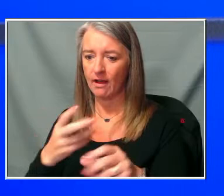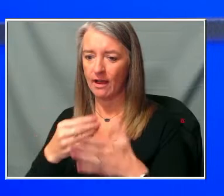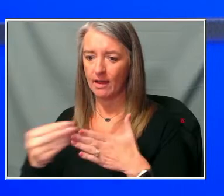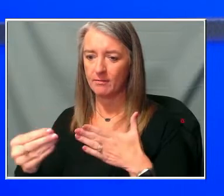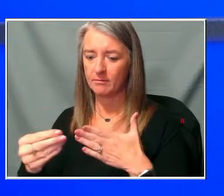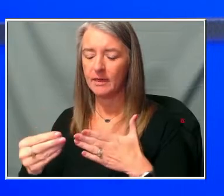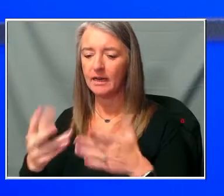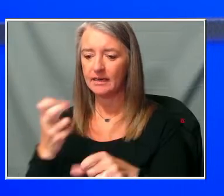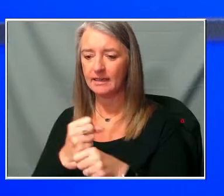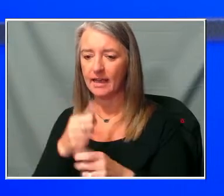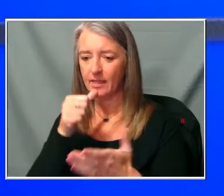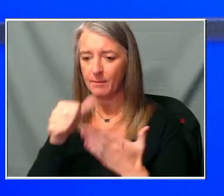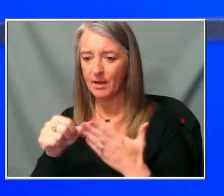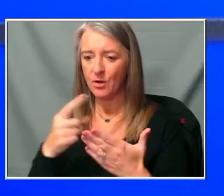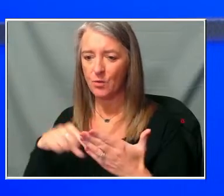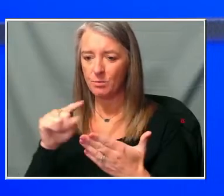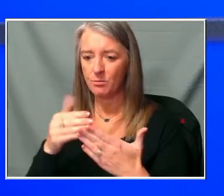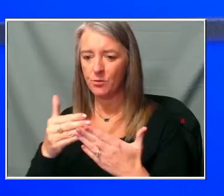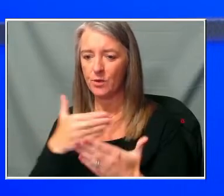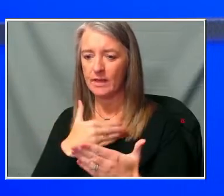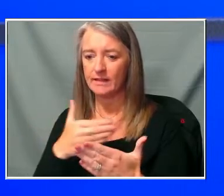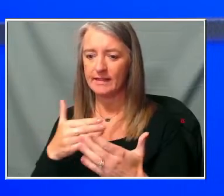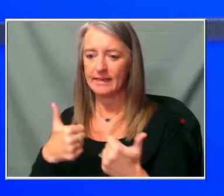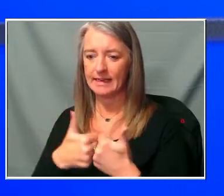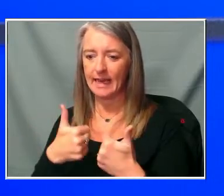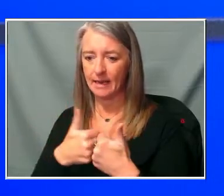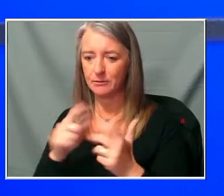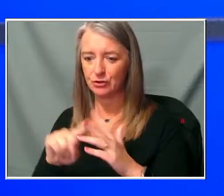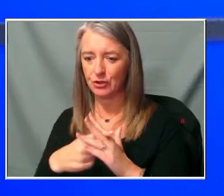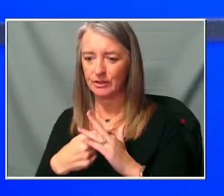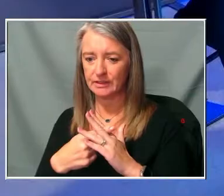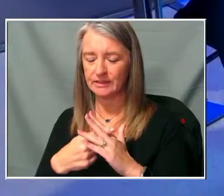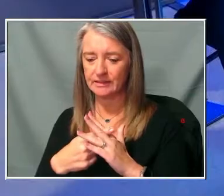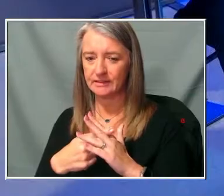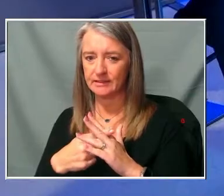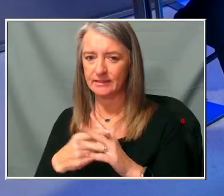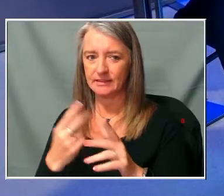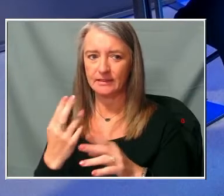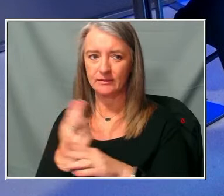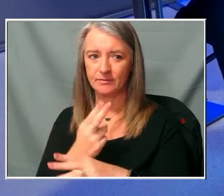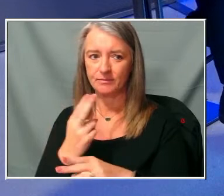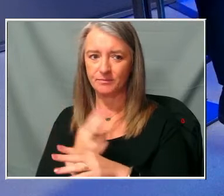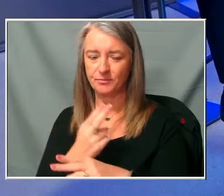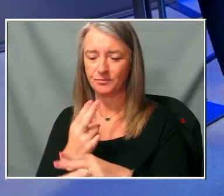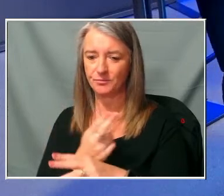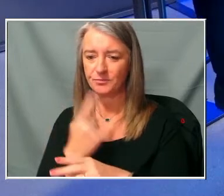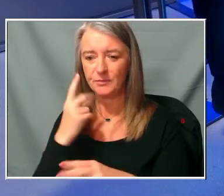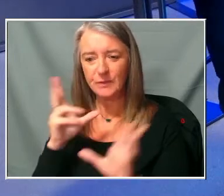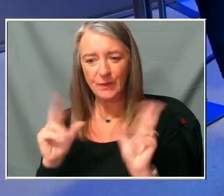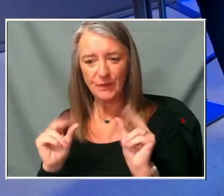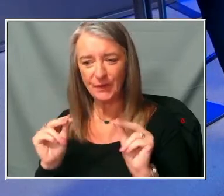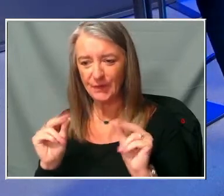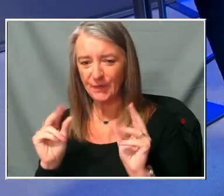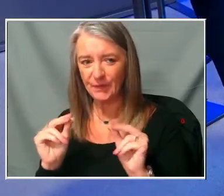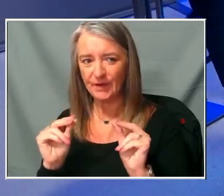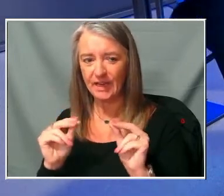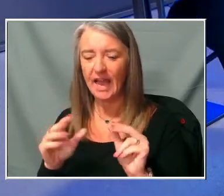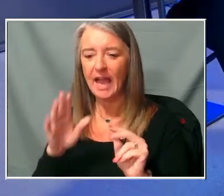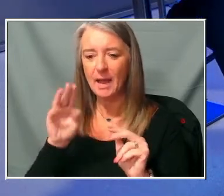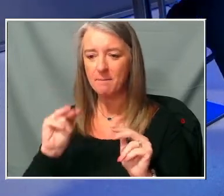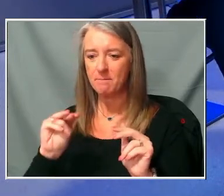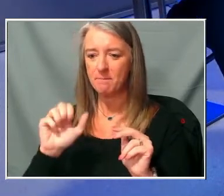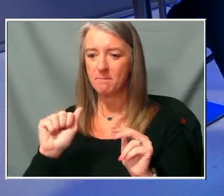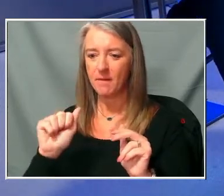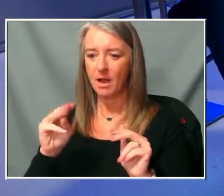as the game started, and I was like, this can't be a good omen. I was really... Did you wear them? You didn't put them on? No, good. Okay. I had my Mahomes jersey on. I was